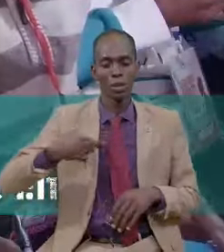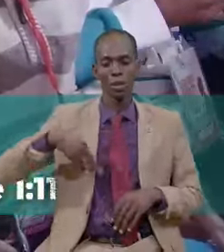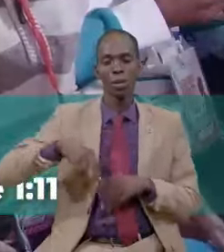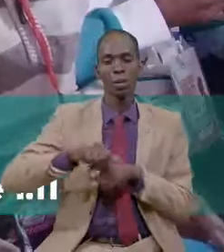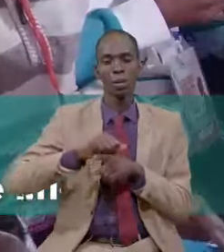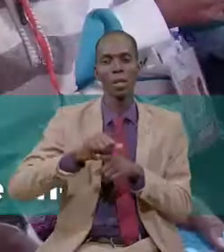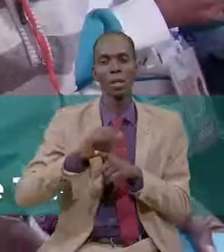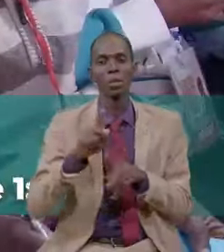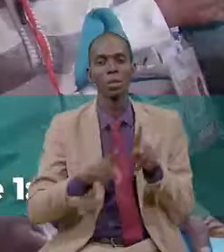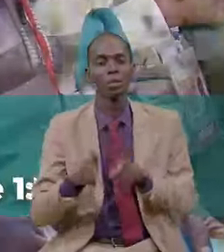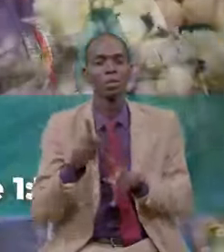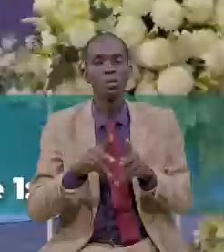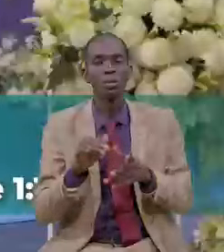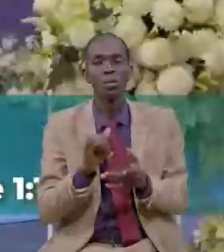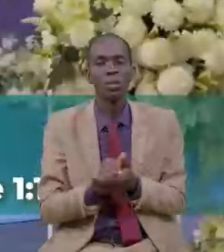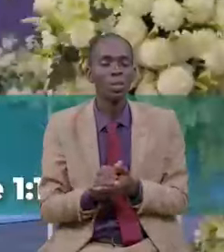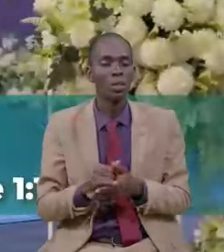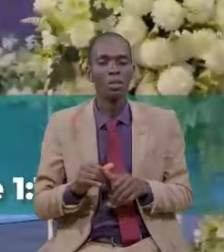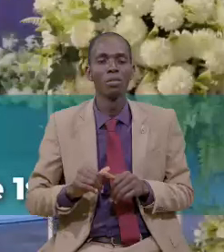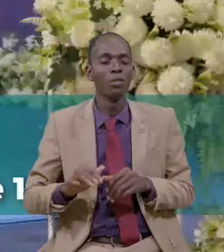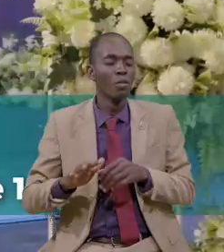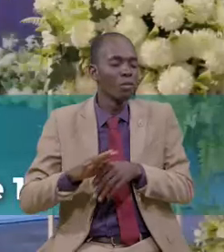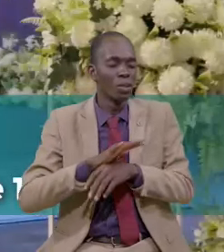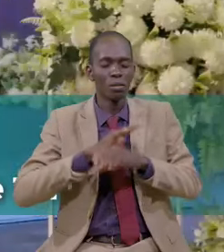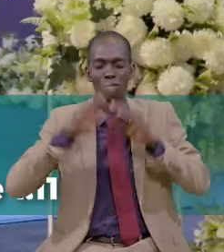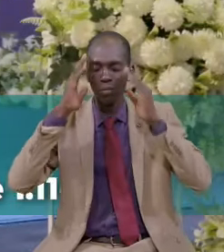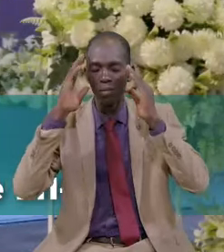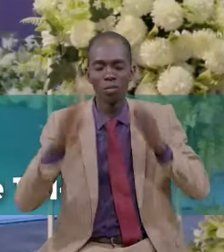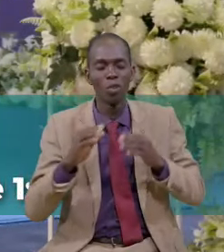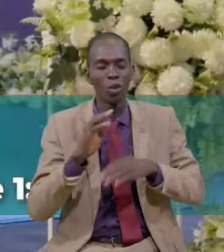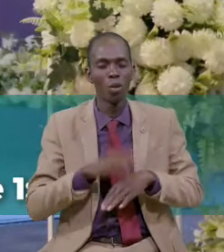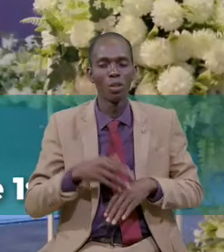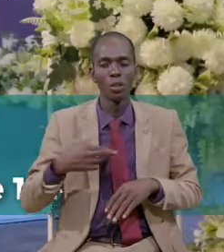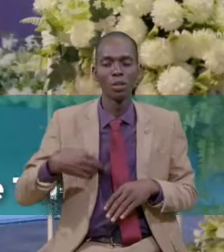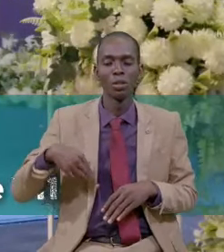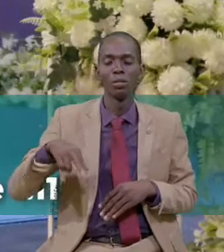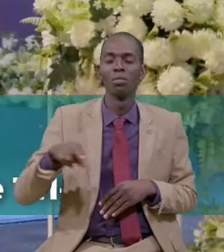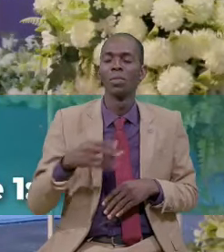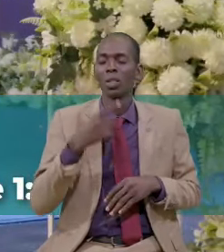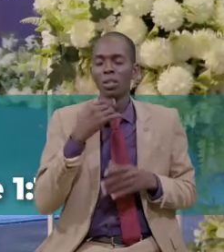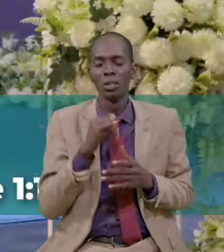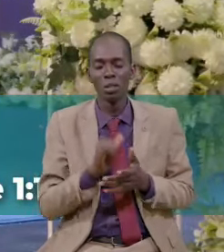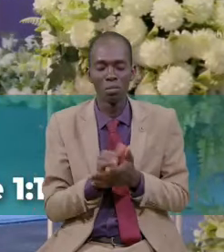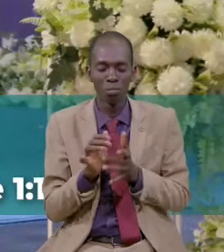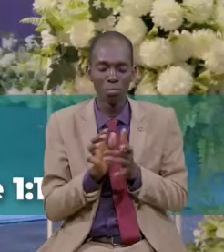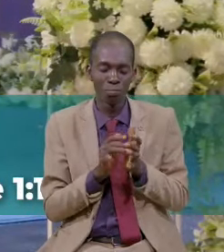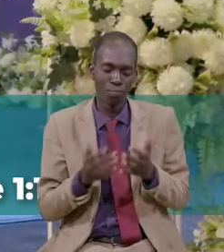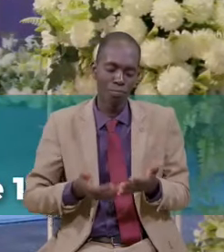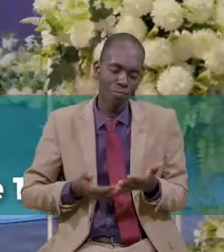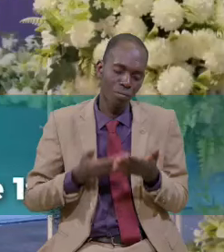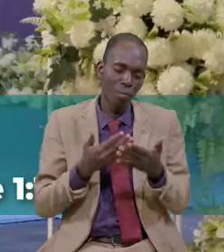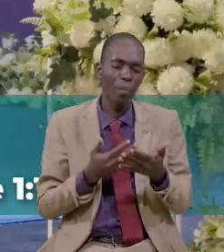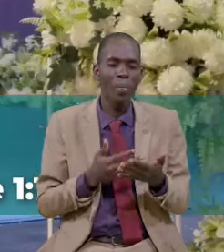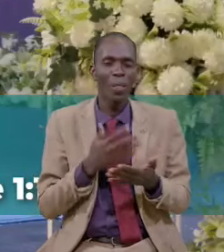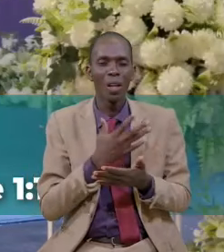are superficially religious, they carry the Bible, they say, "I believe the Bible," but they're superficial.